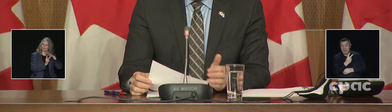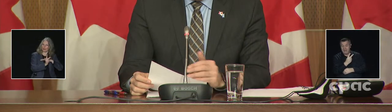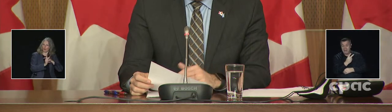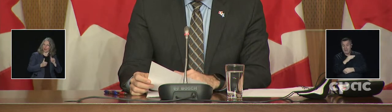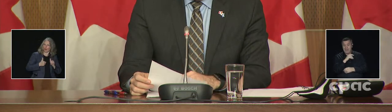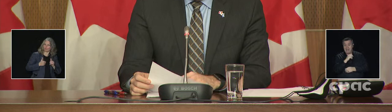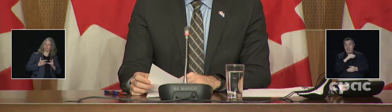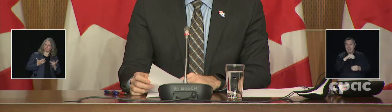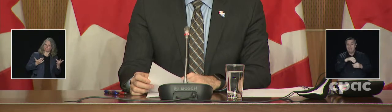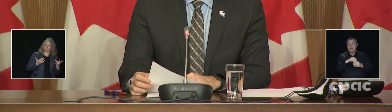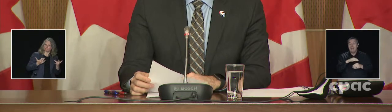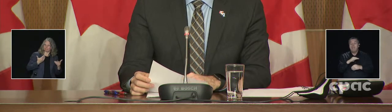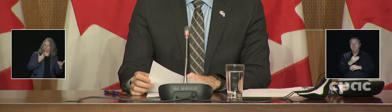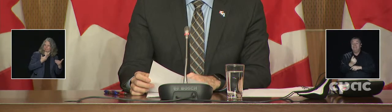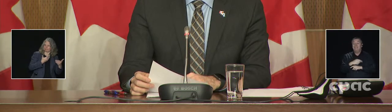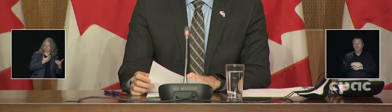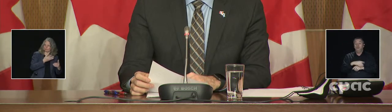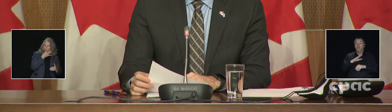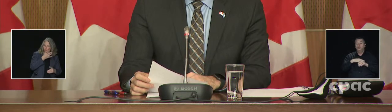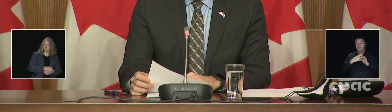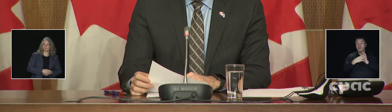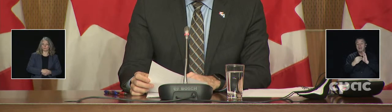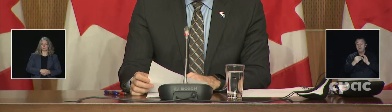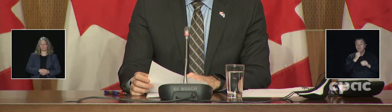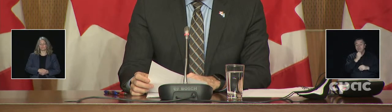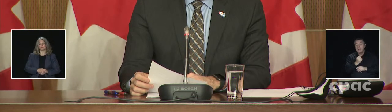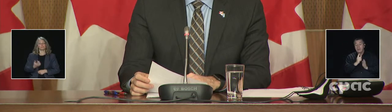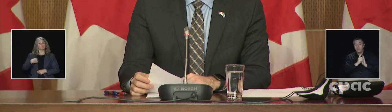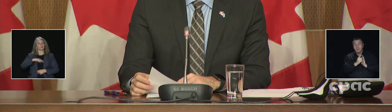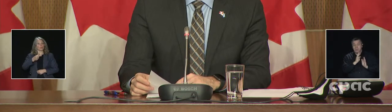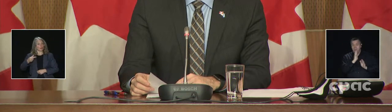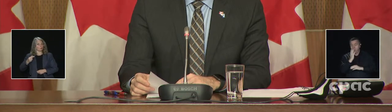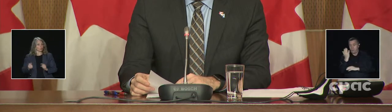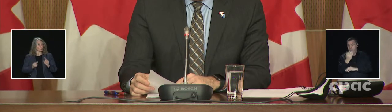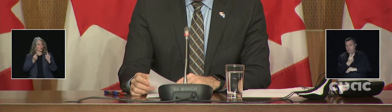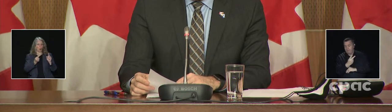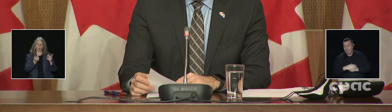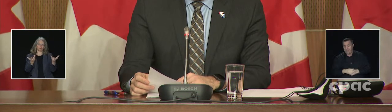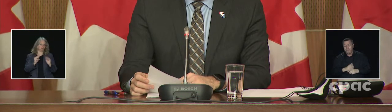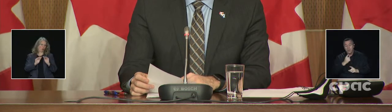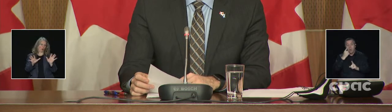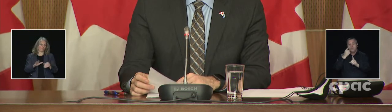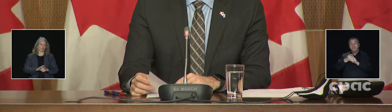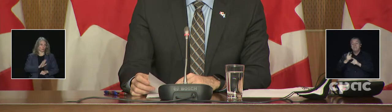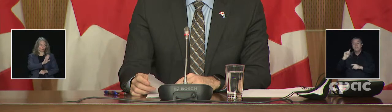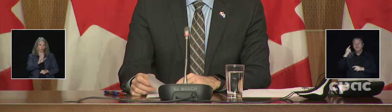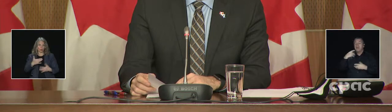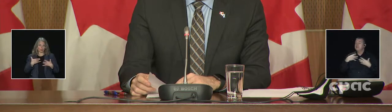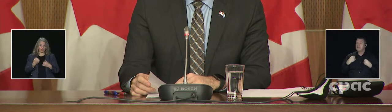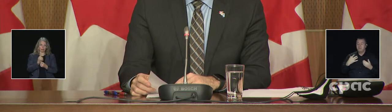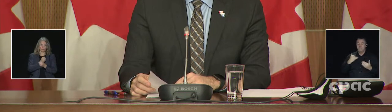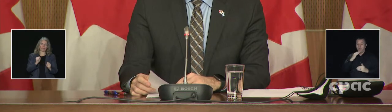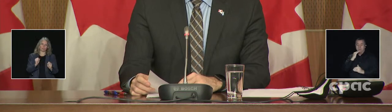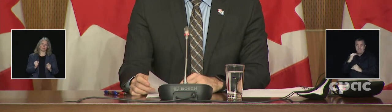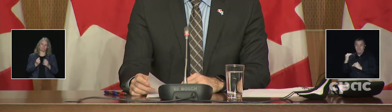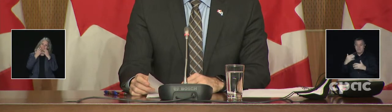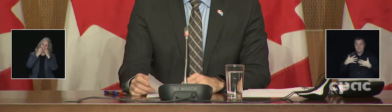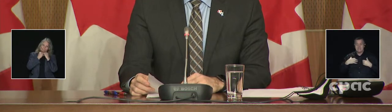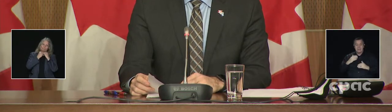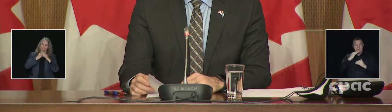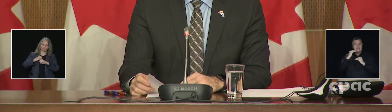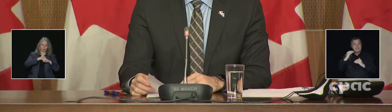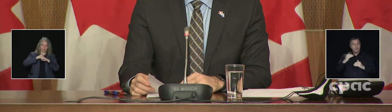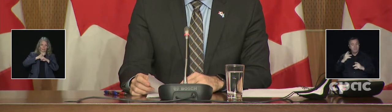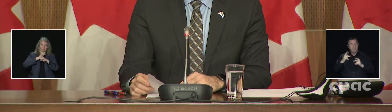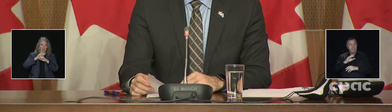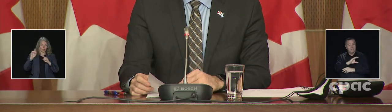minutes. As a government, our objective is simple. We want to protect the health and safety of Canadians and protect the gains